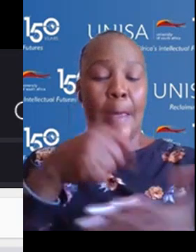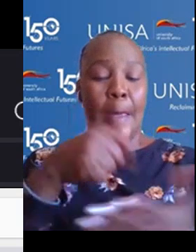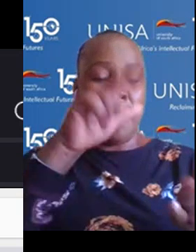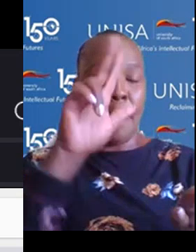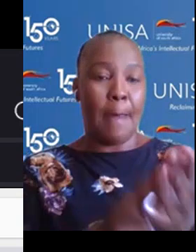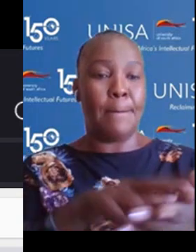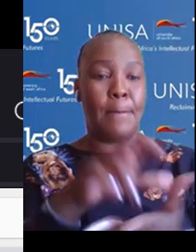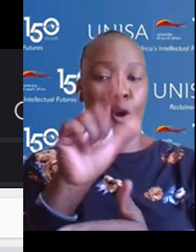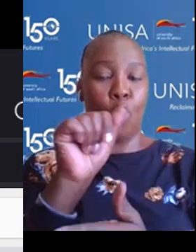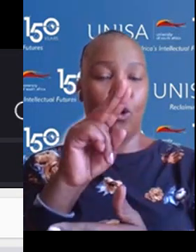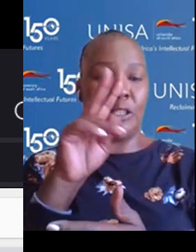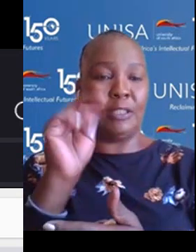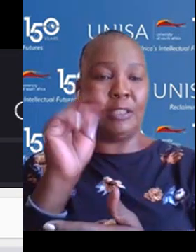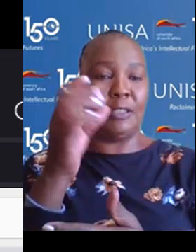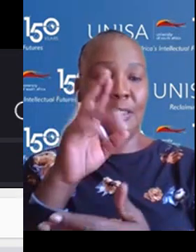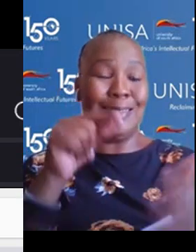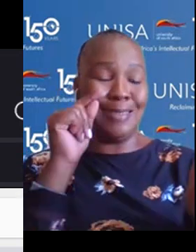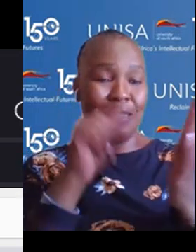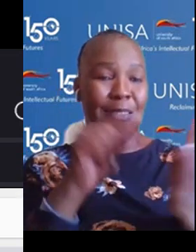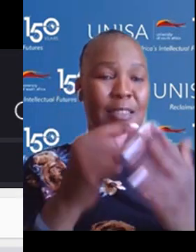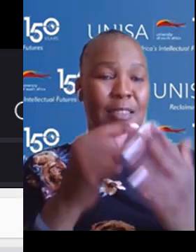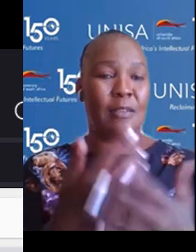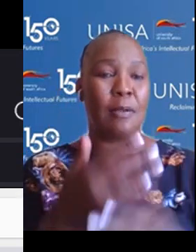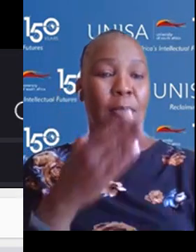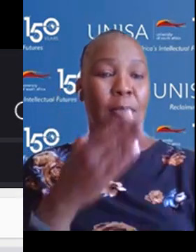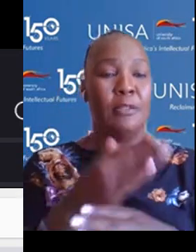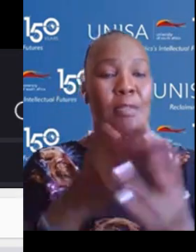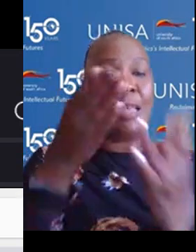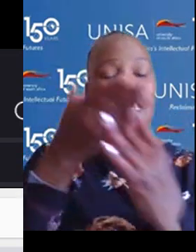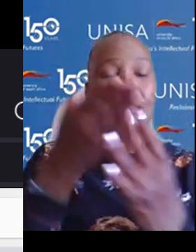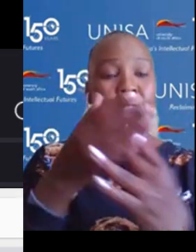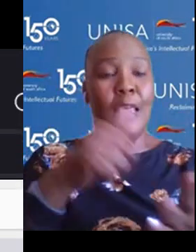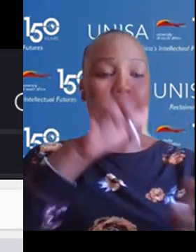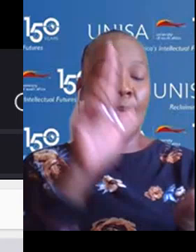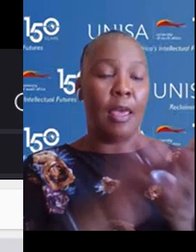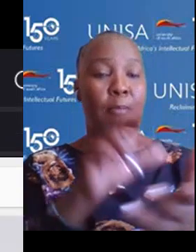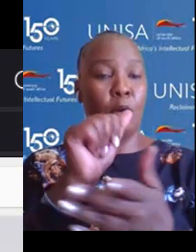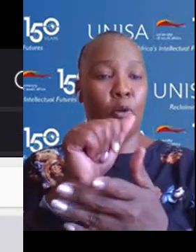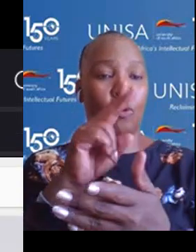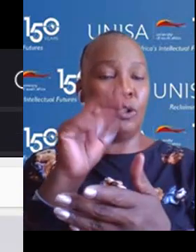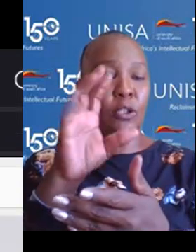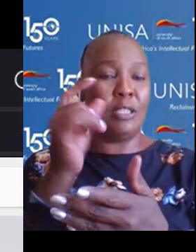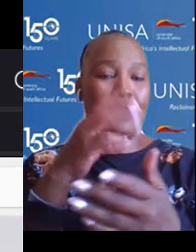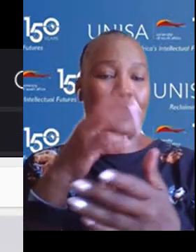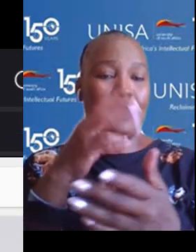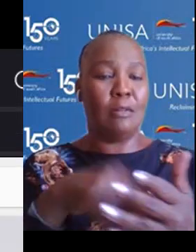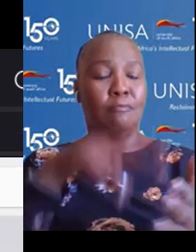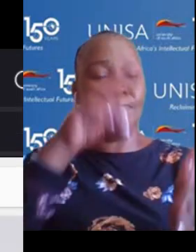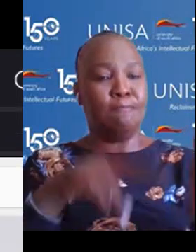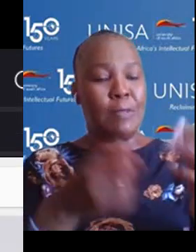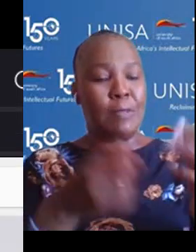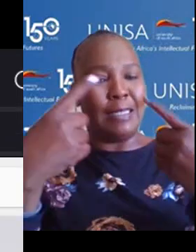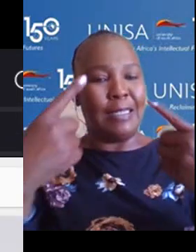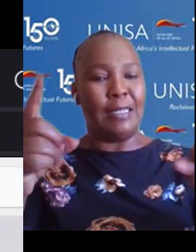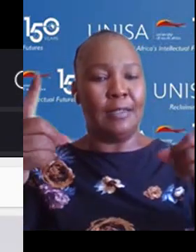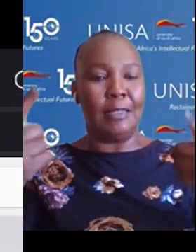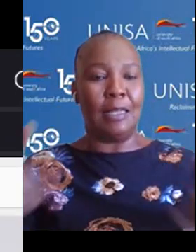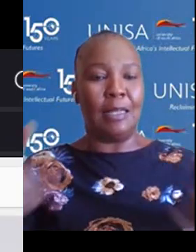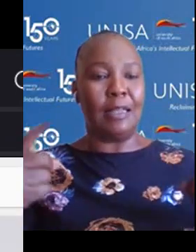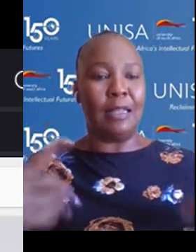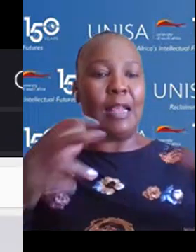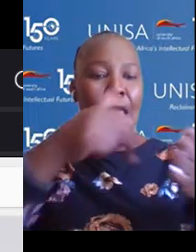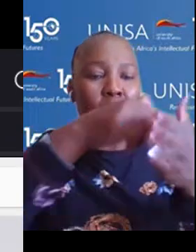this one. So please make sure you've got access to this app launcher and that you can see various apps. So you should at least be able